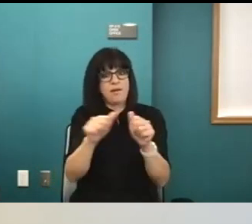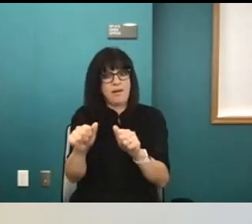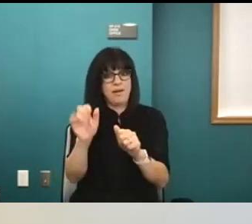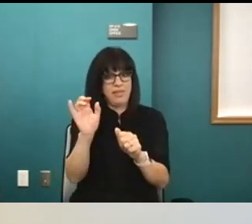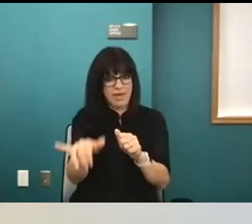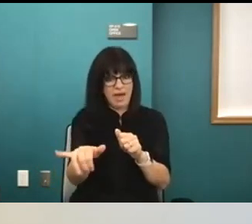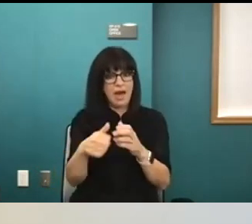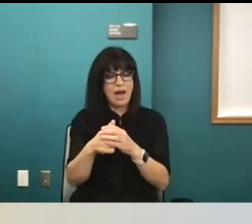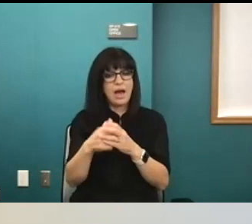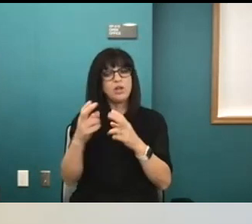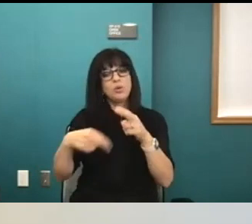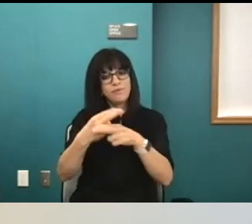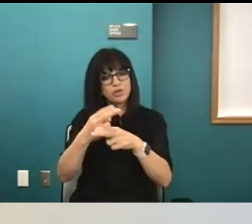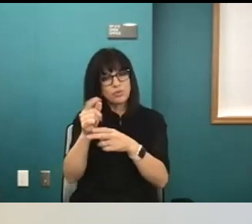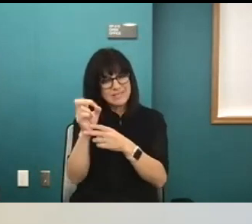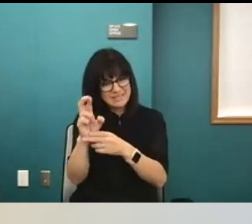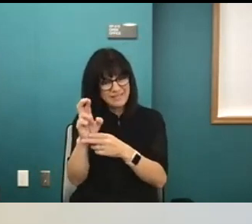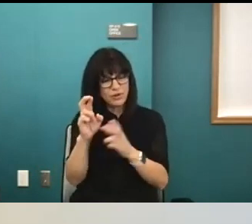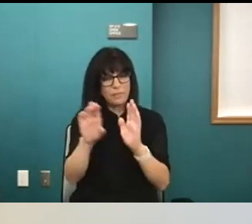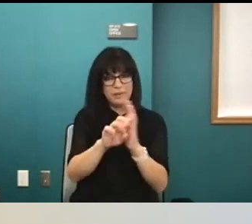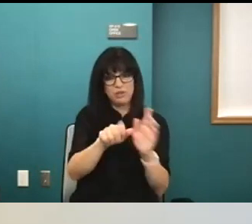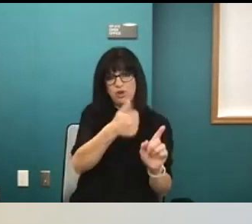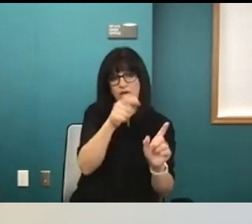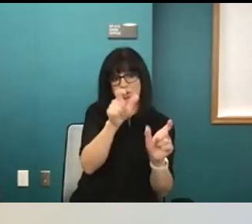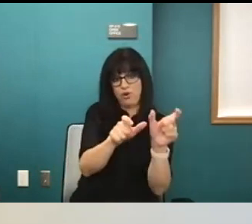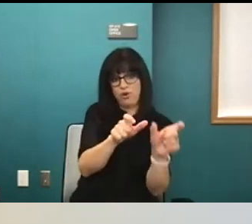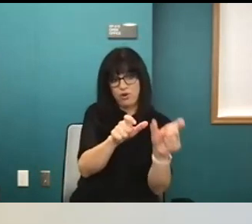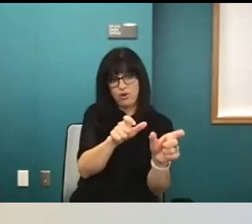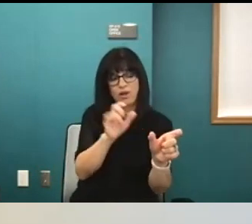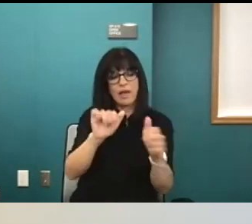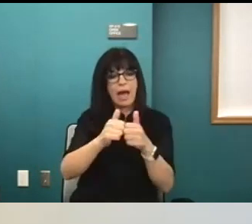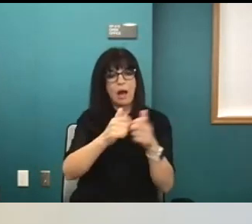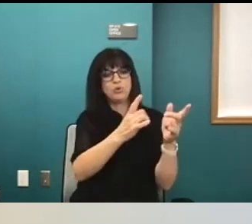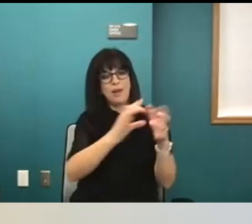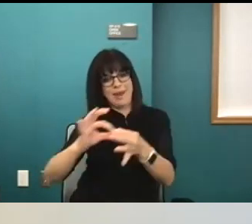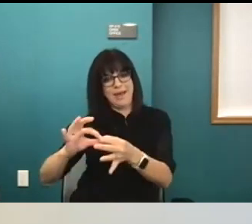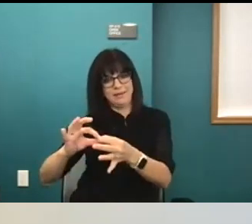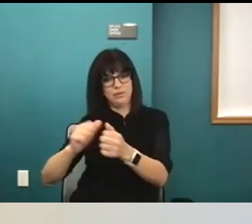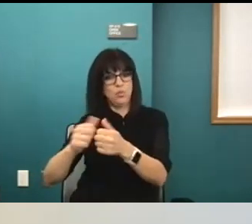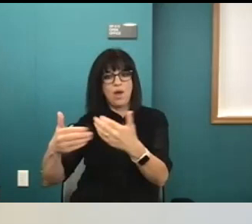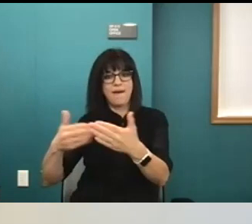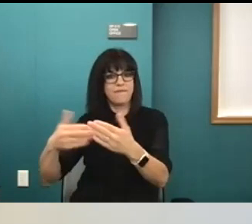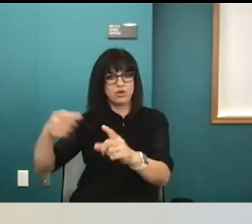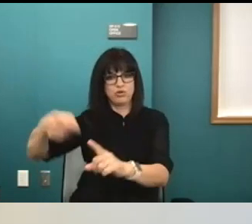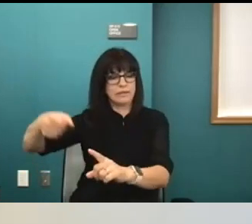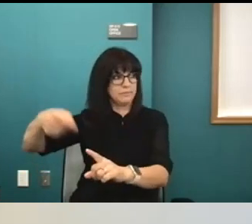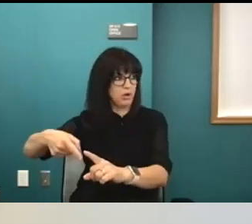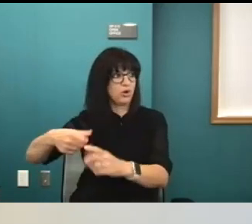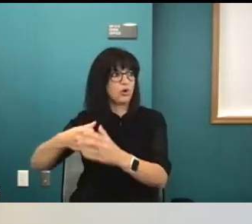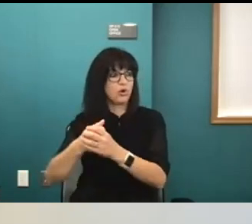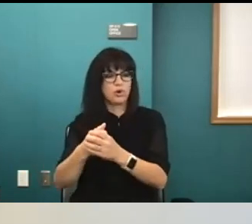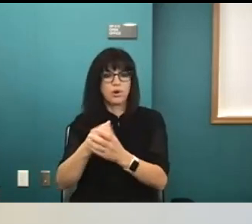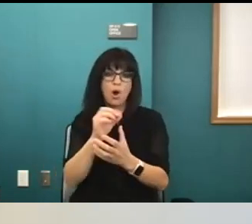the universal receiver that we pictured on the other slide is just going to be the way to connect that device to whatever transmitter you're using. So whether it be the